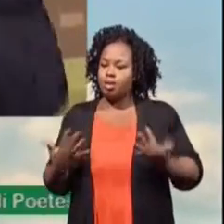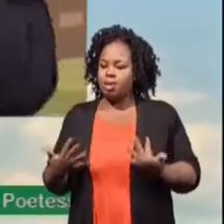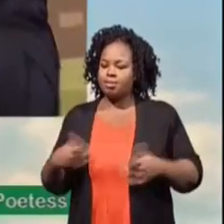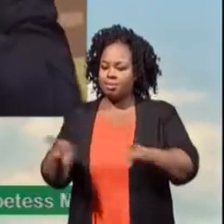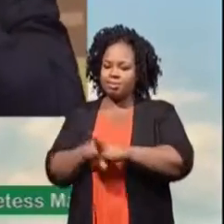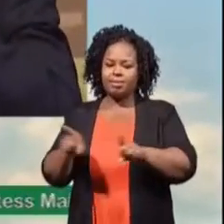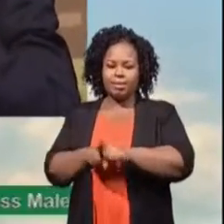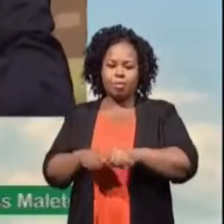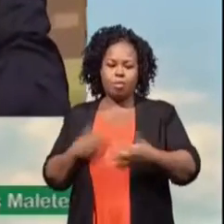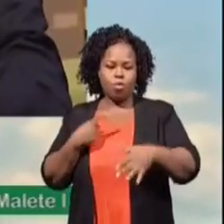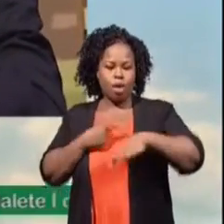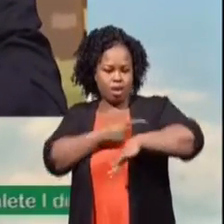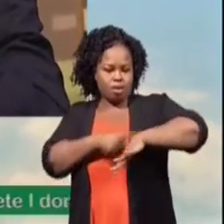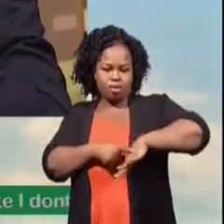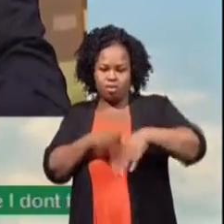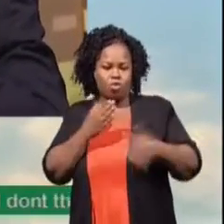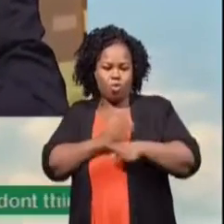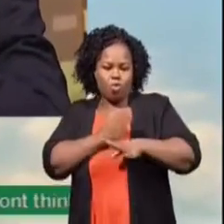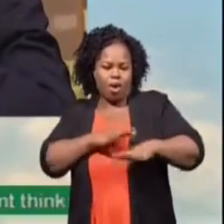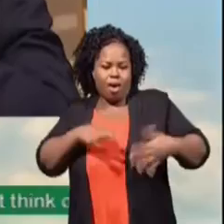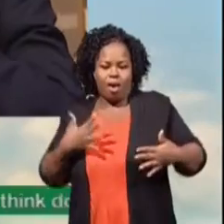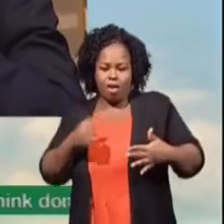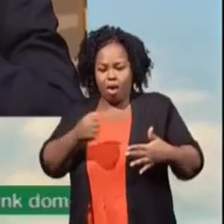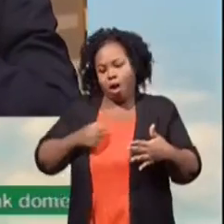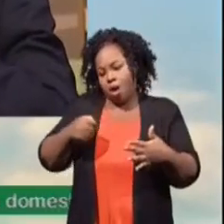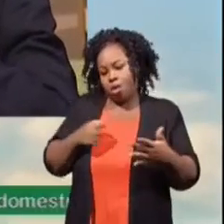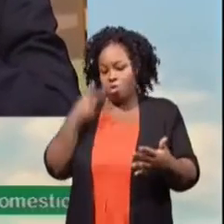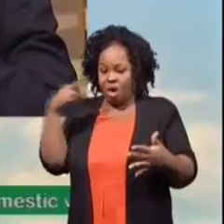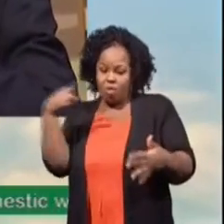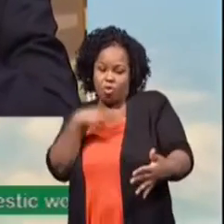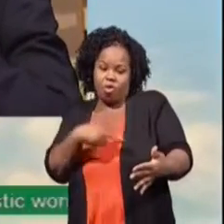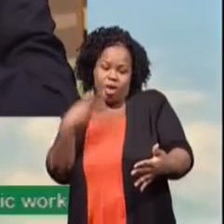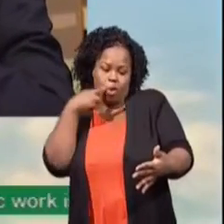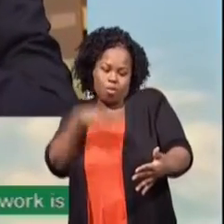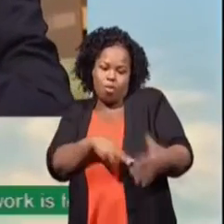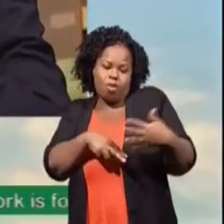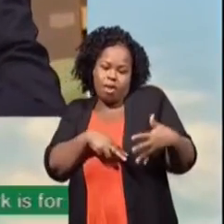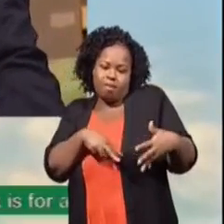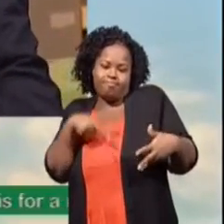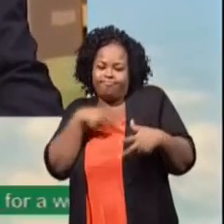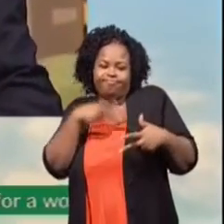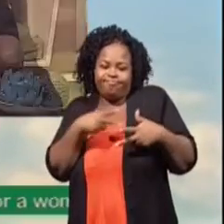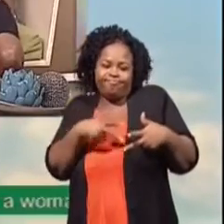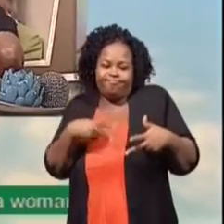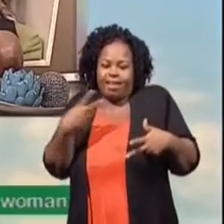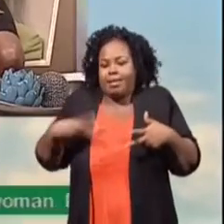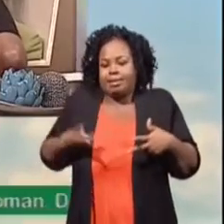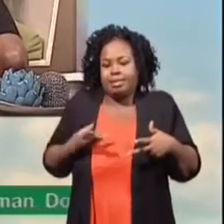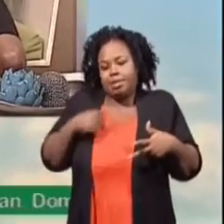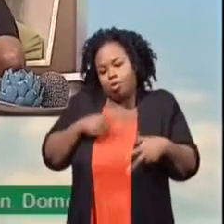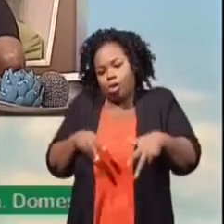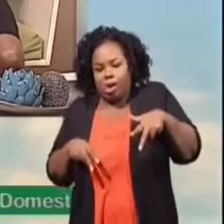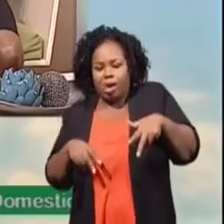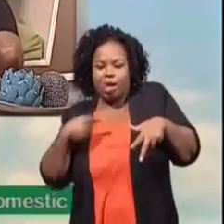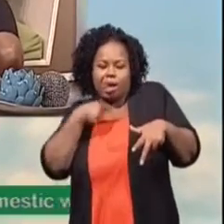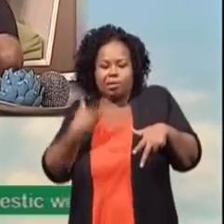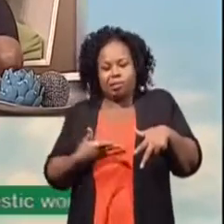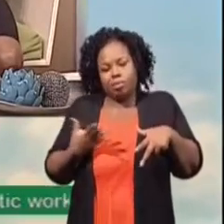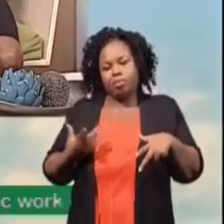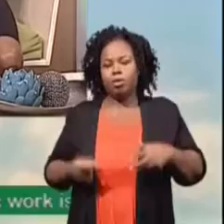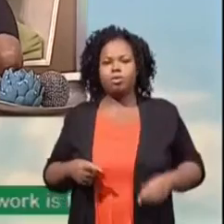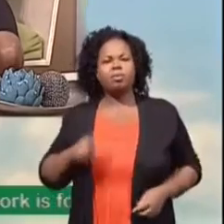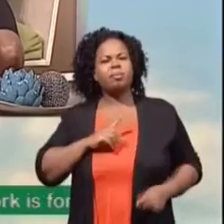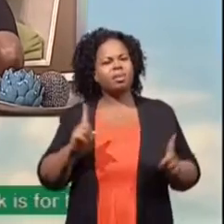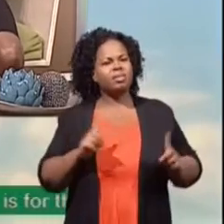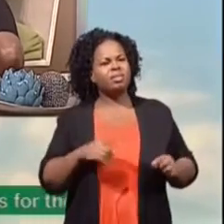tsa ka matso ndi ena ke lucky le lenga le service tso ha ke sa go no phe ke re a wa bona hore Ba bona ke ke